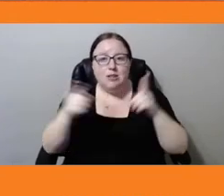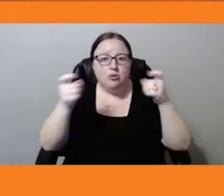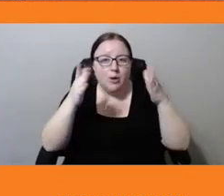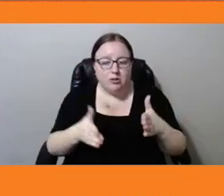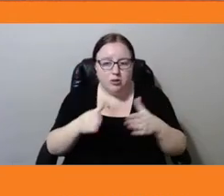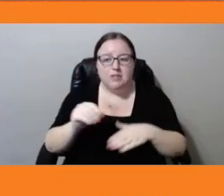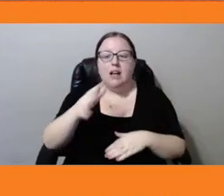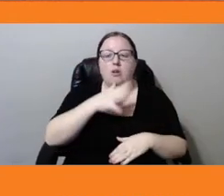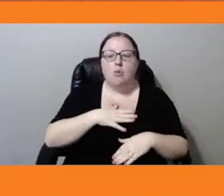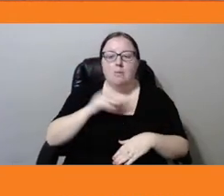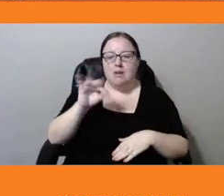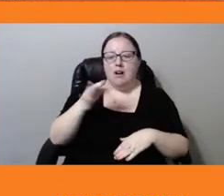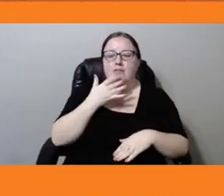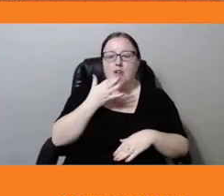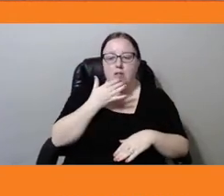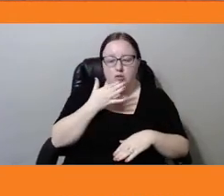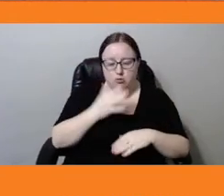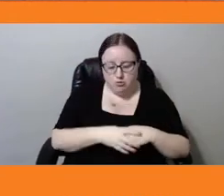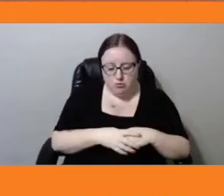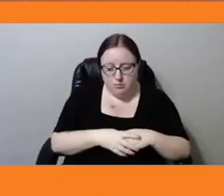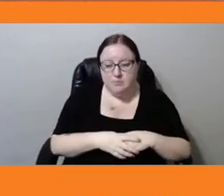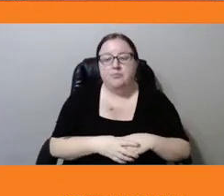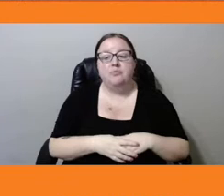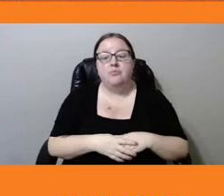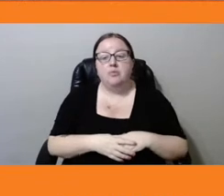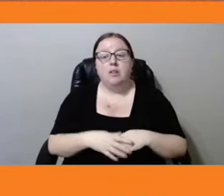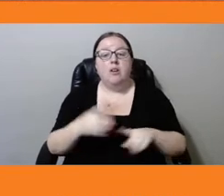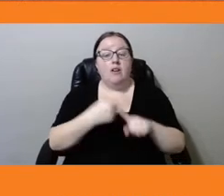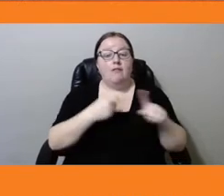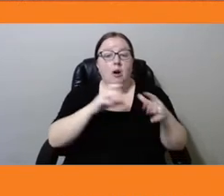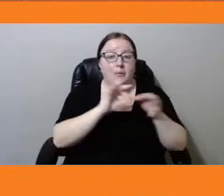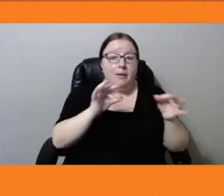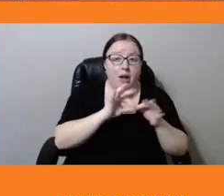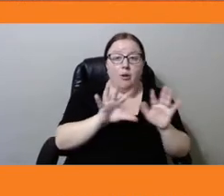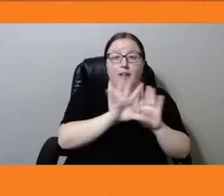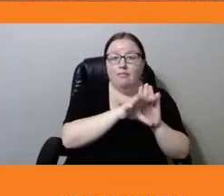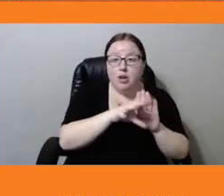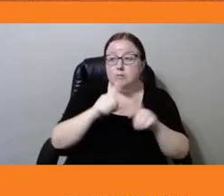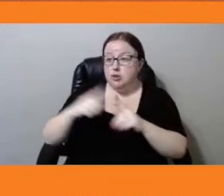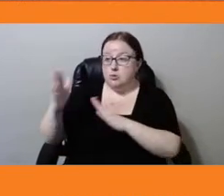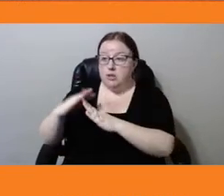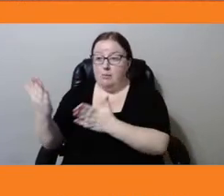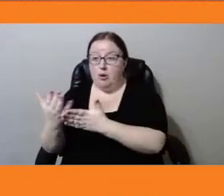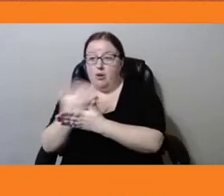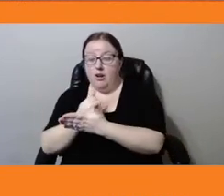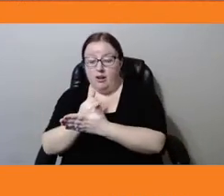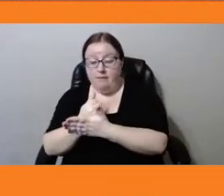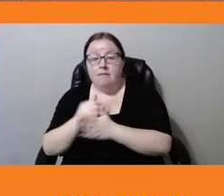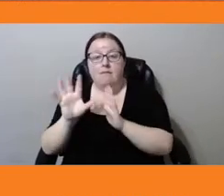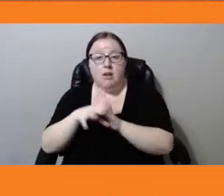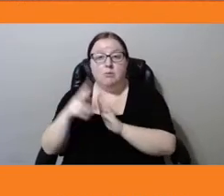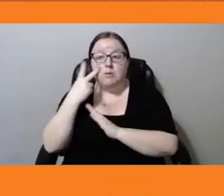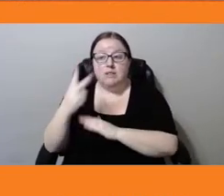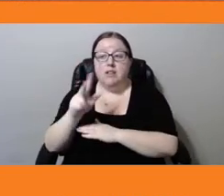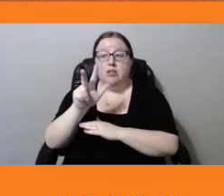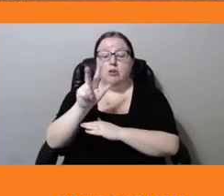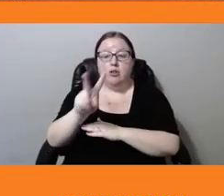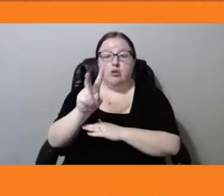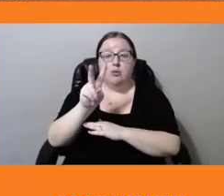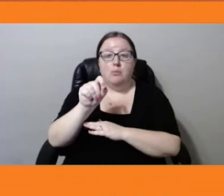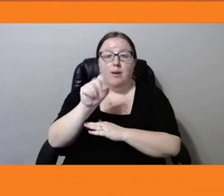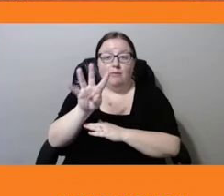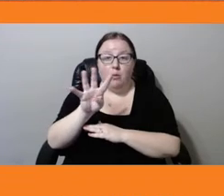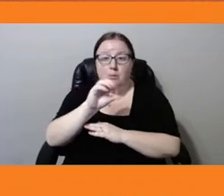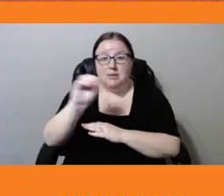women of color directors in the industry. From narrative films to top grossing films, we see a 32.4% drop in women